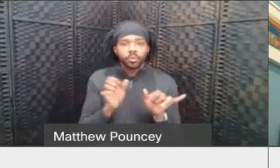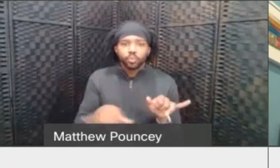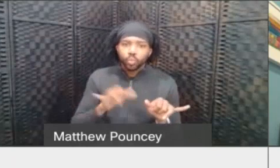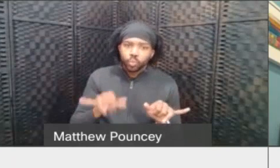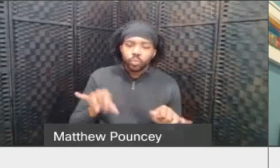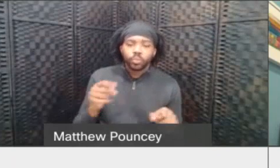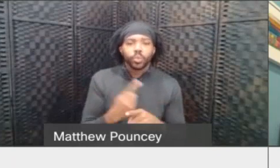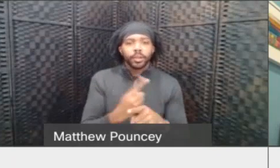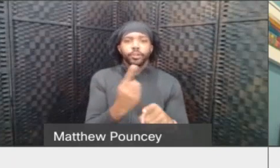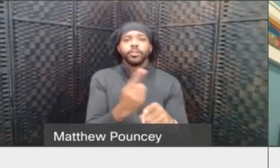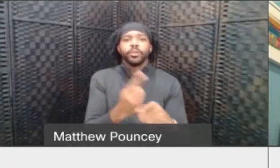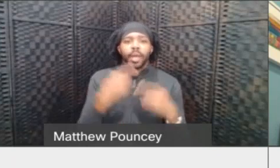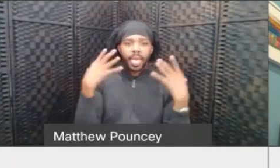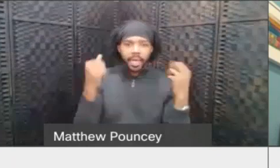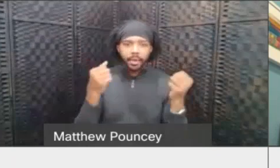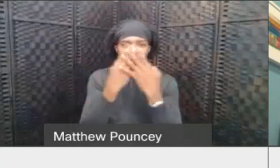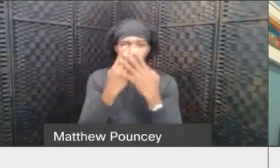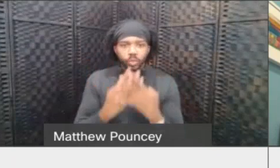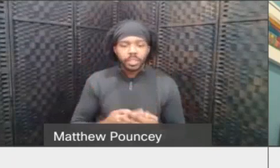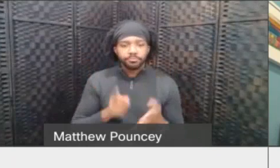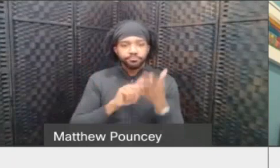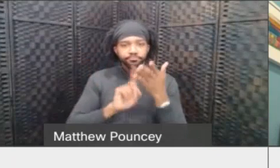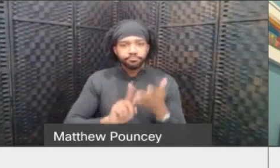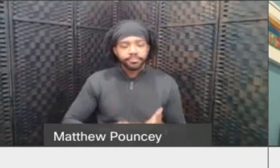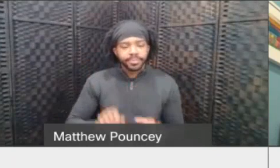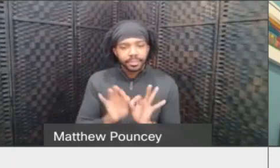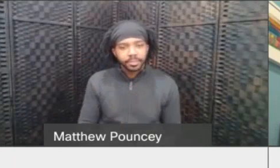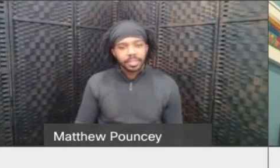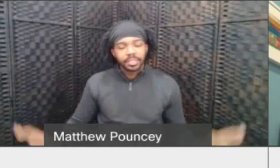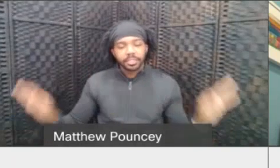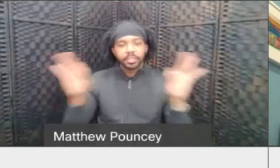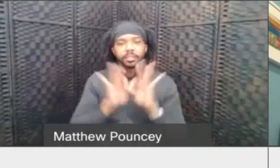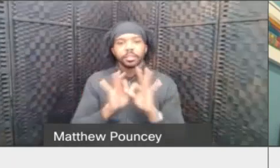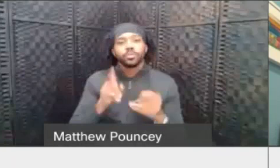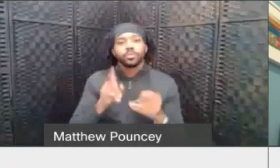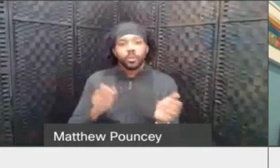screenings. It is essential that people follow up with routine health care.